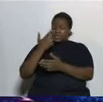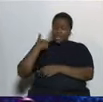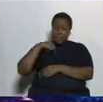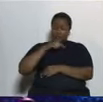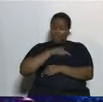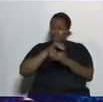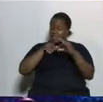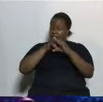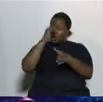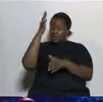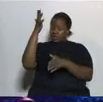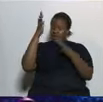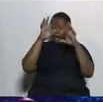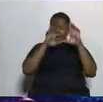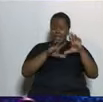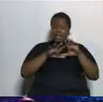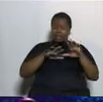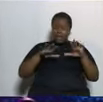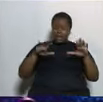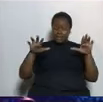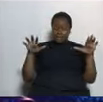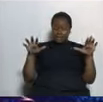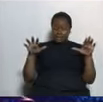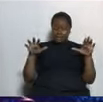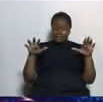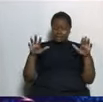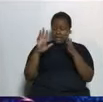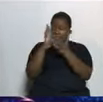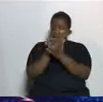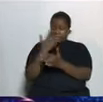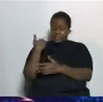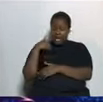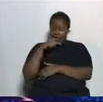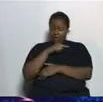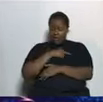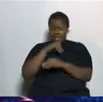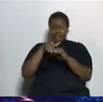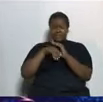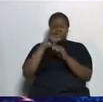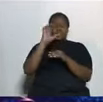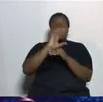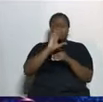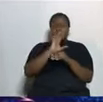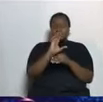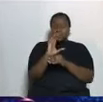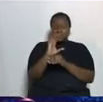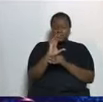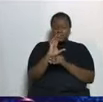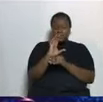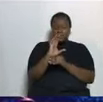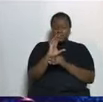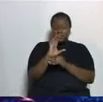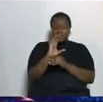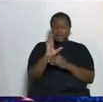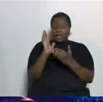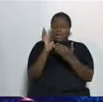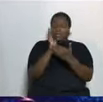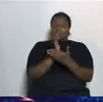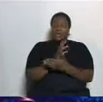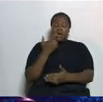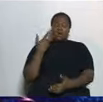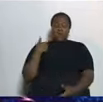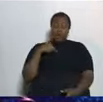in marketplaces. Na wengine wako katika soko mahala fulani. Some of us are in churches. Wengine tupo makanisani. Some of